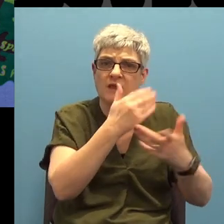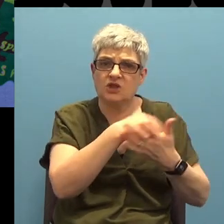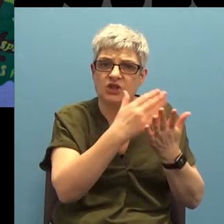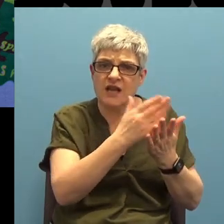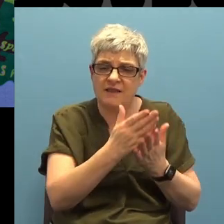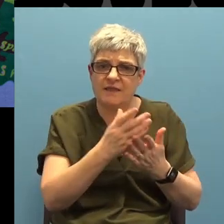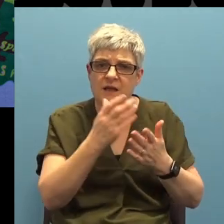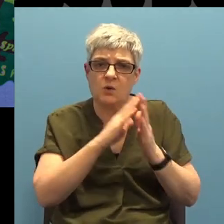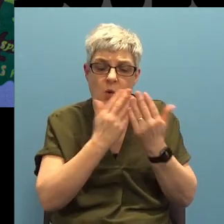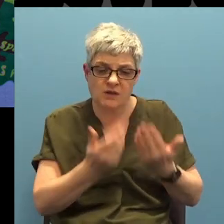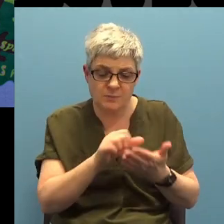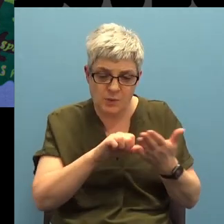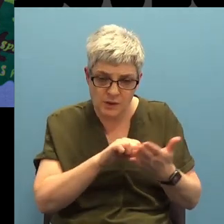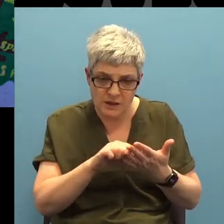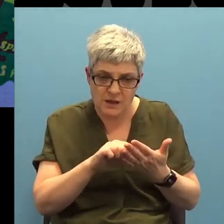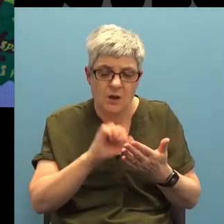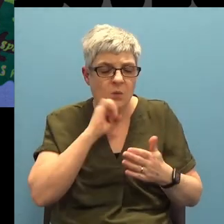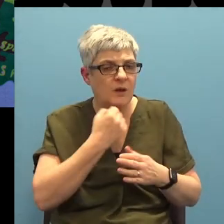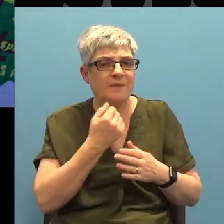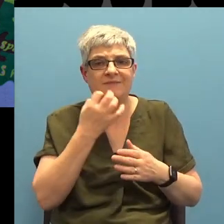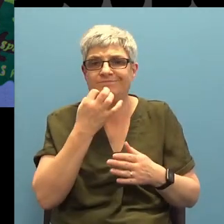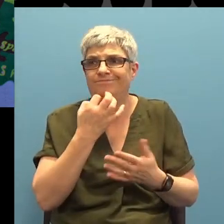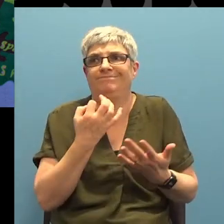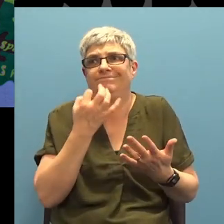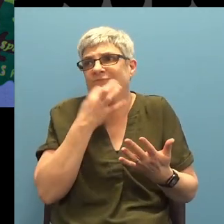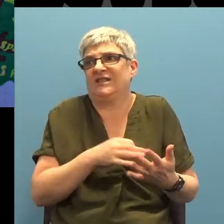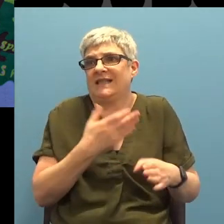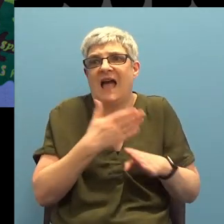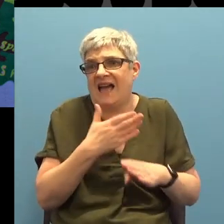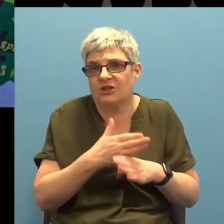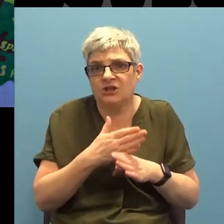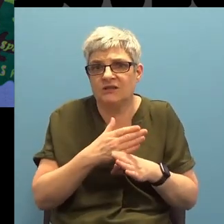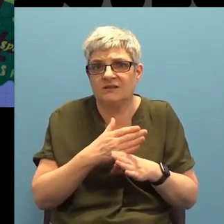soul becomes merely just actions and works.